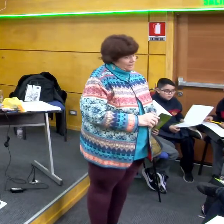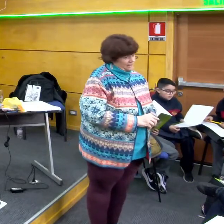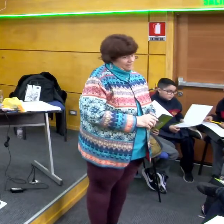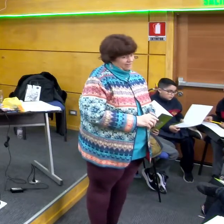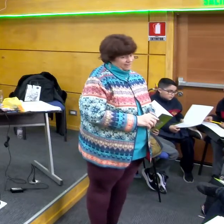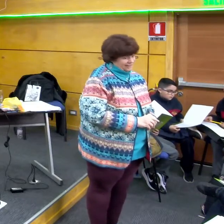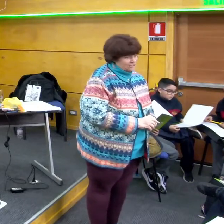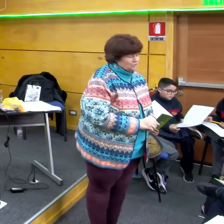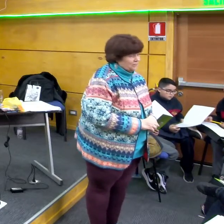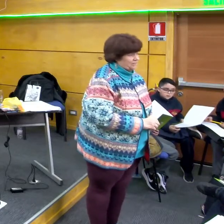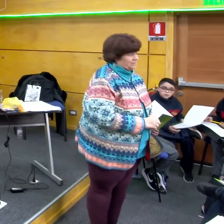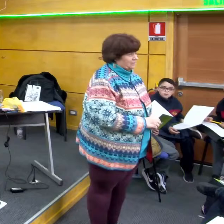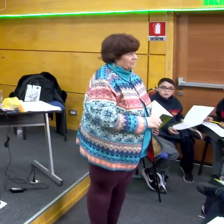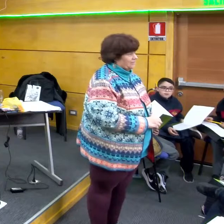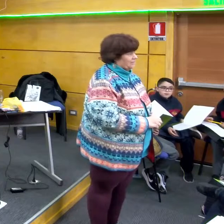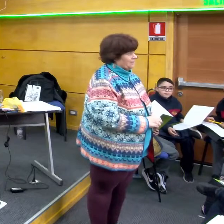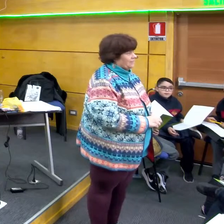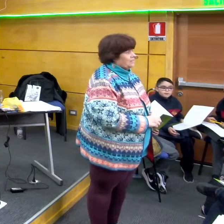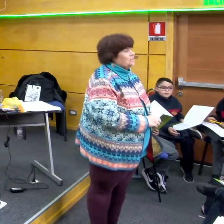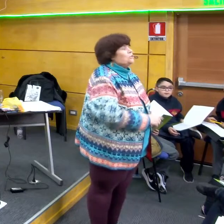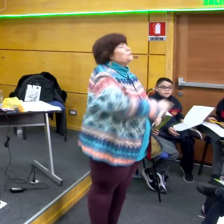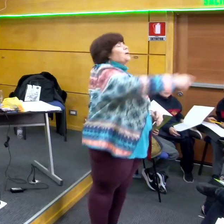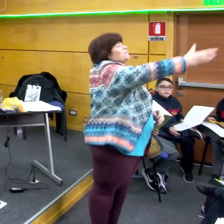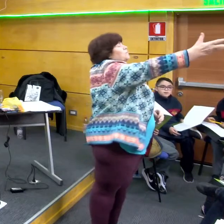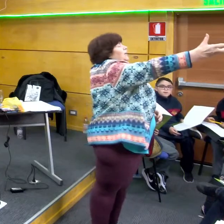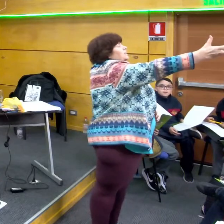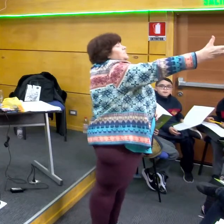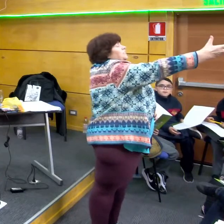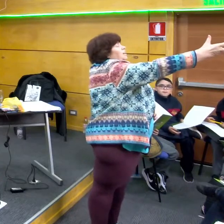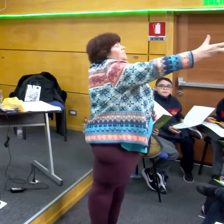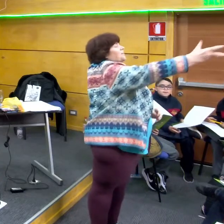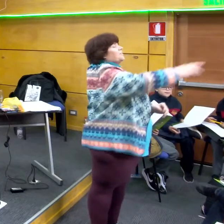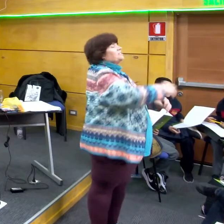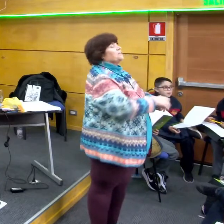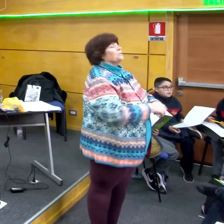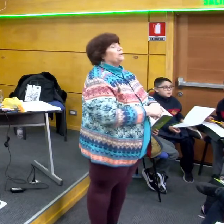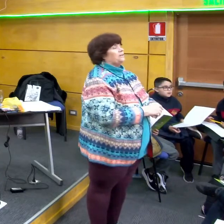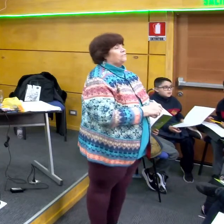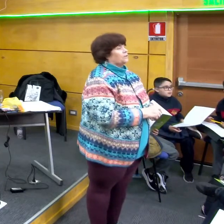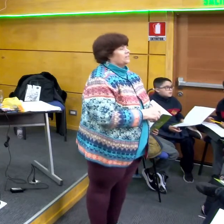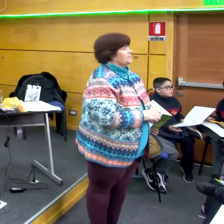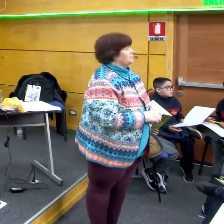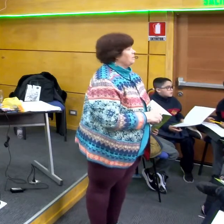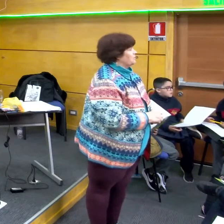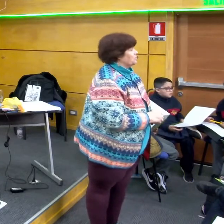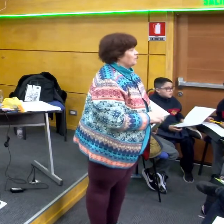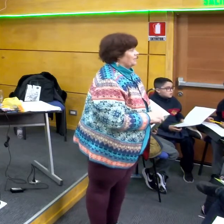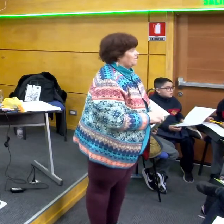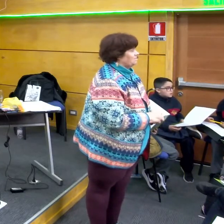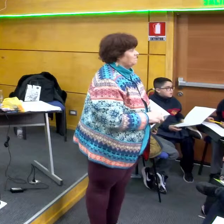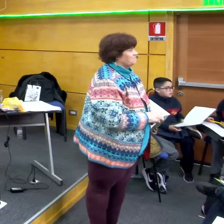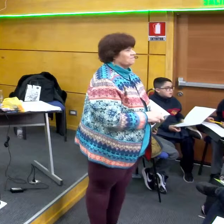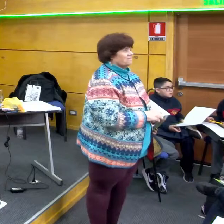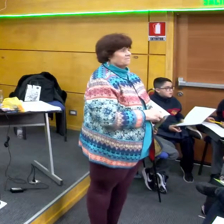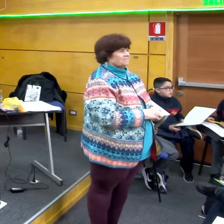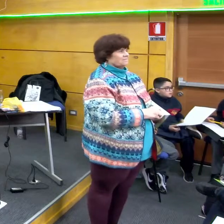That's tricky. That's trickier. Do we have a volunteer out there that's going to read it for us and